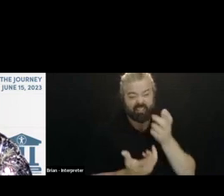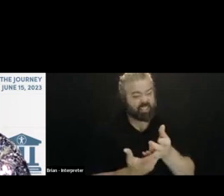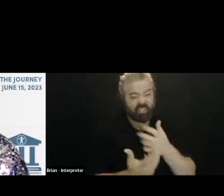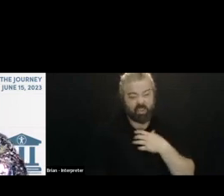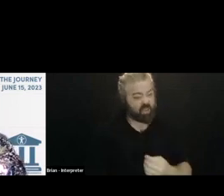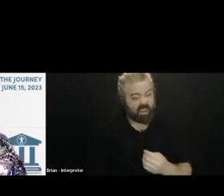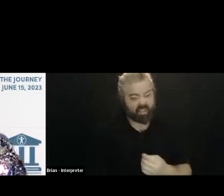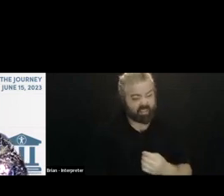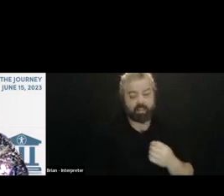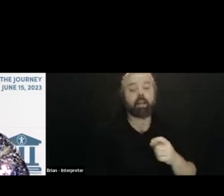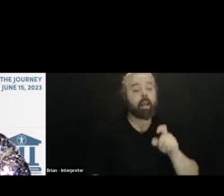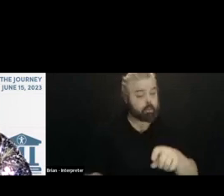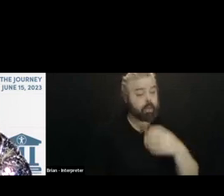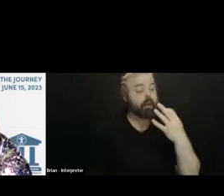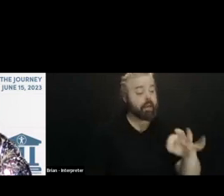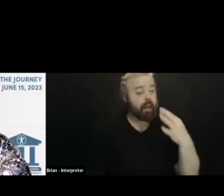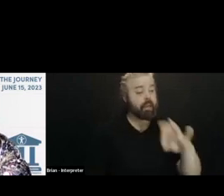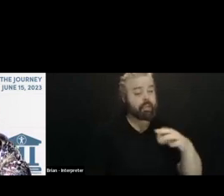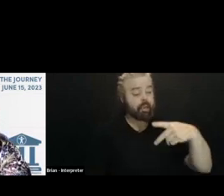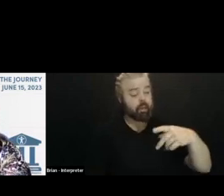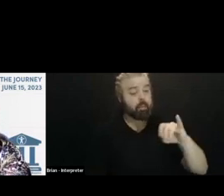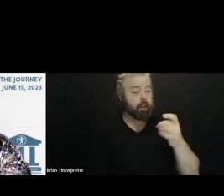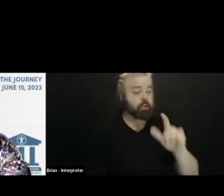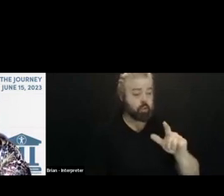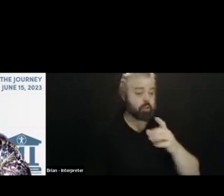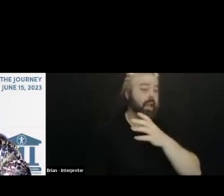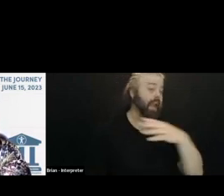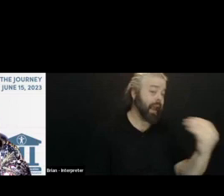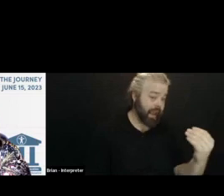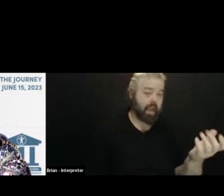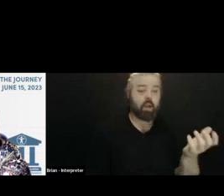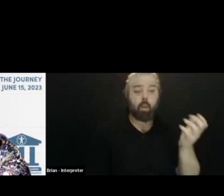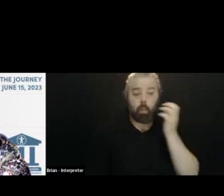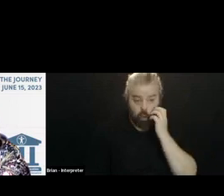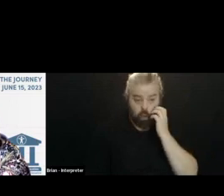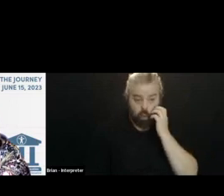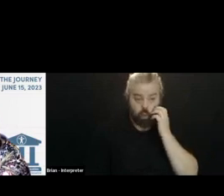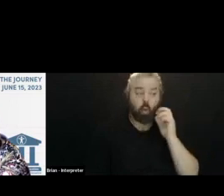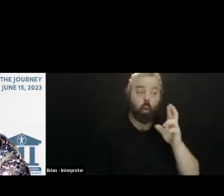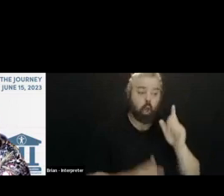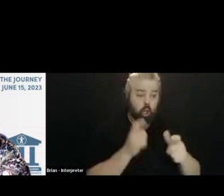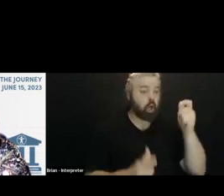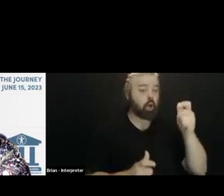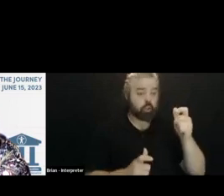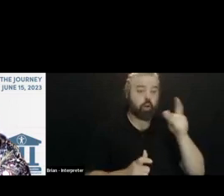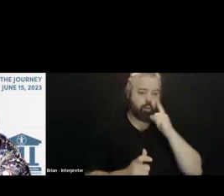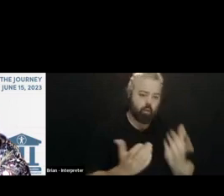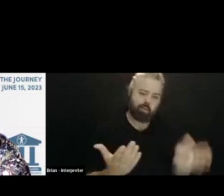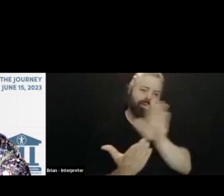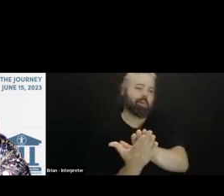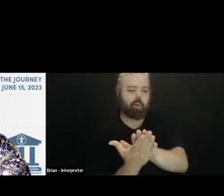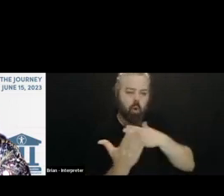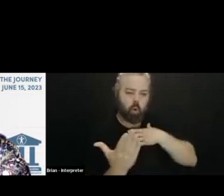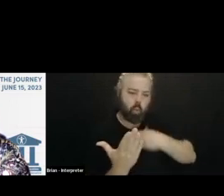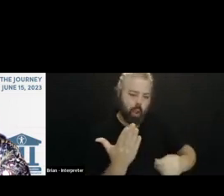19 pixels and bold or larger to be able to be used on a white background. So it's calling that out, and